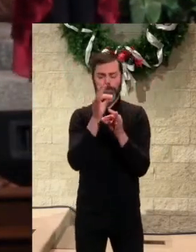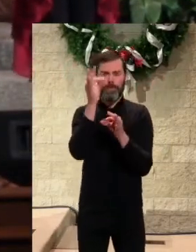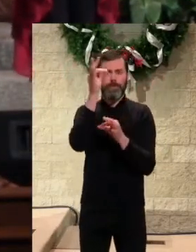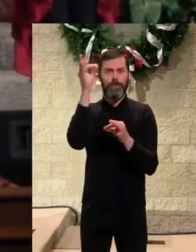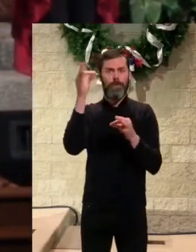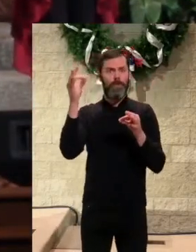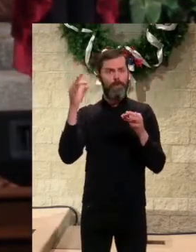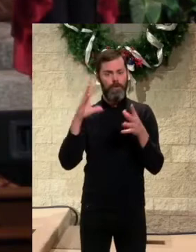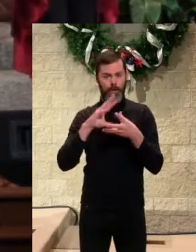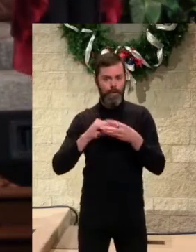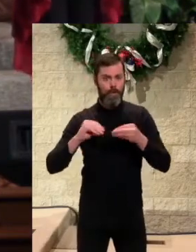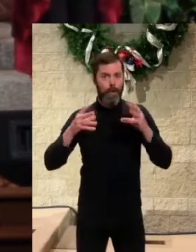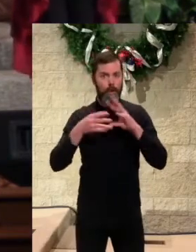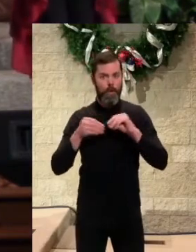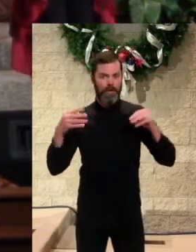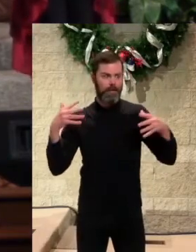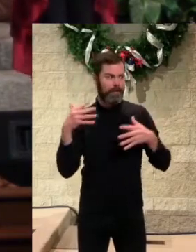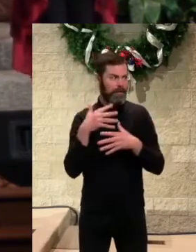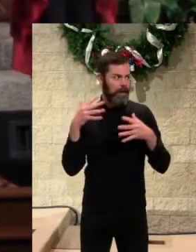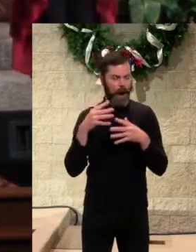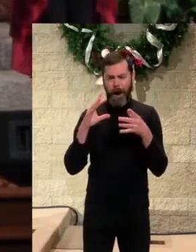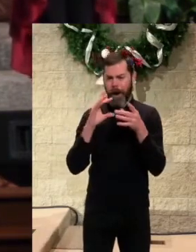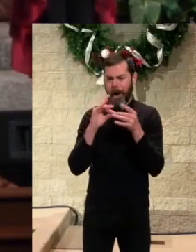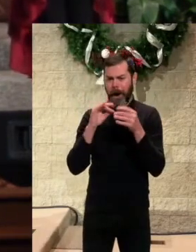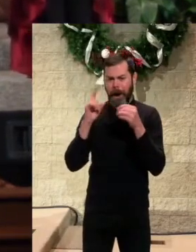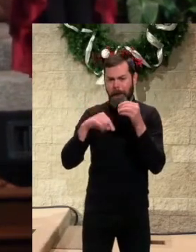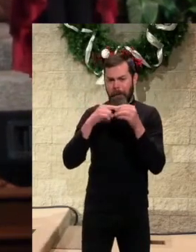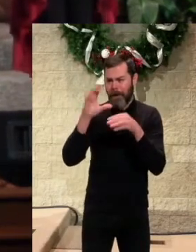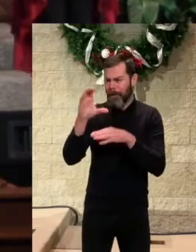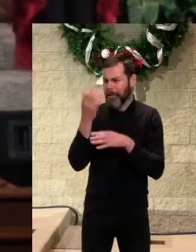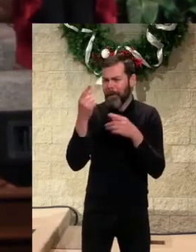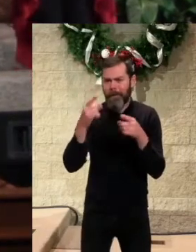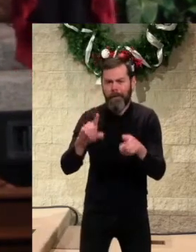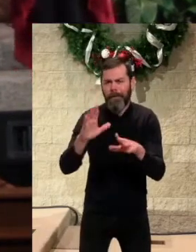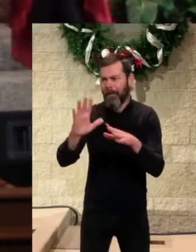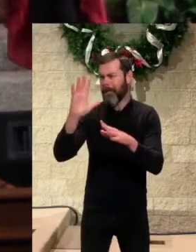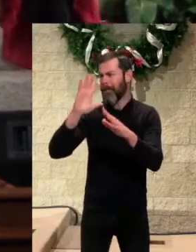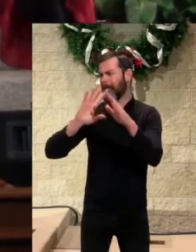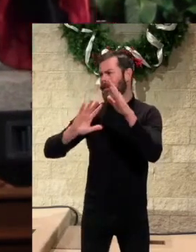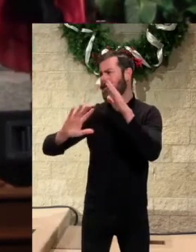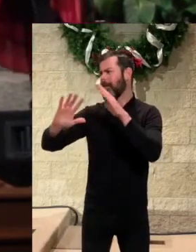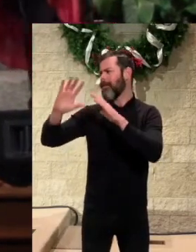tales of the glories. Christmas is long, long ago.